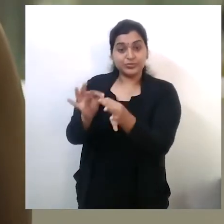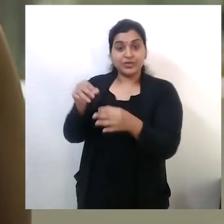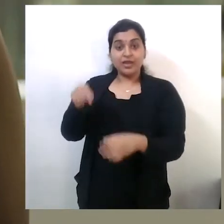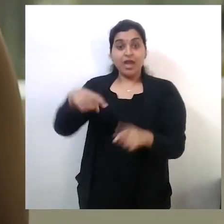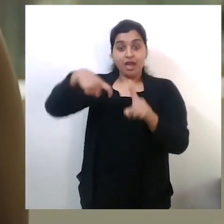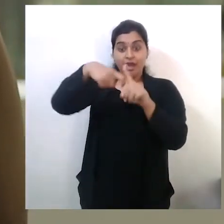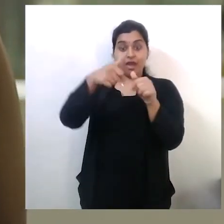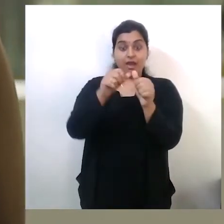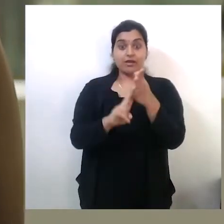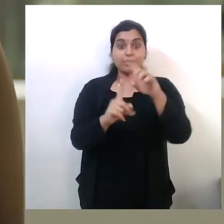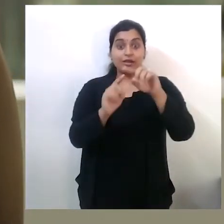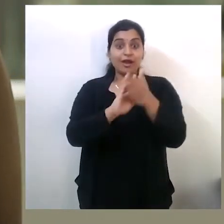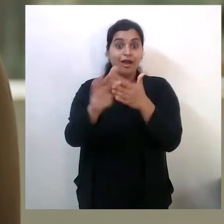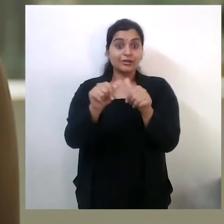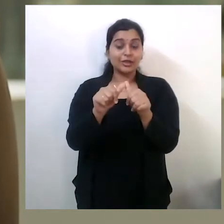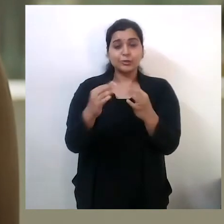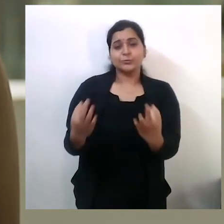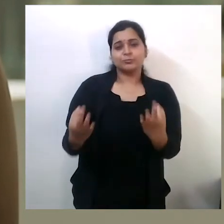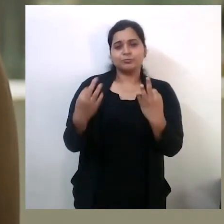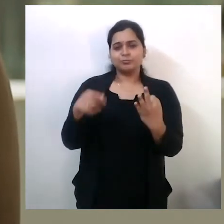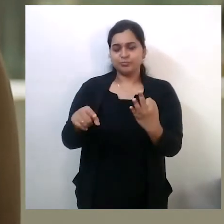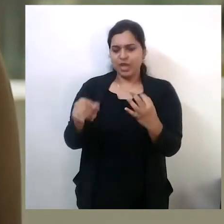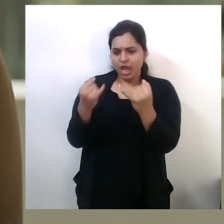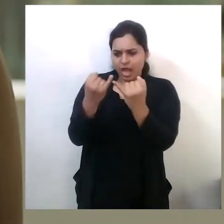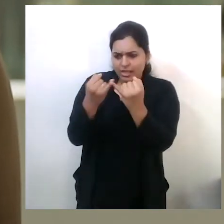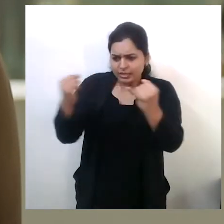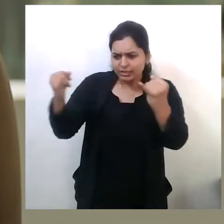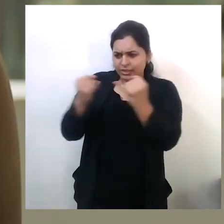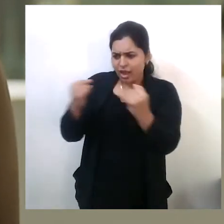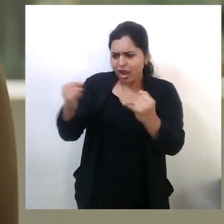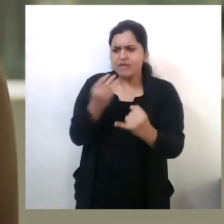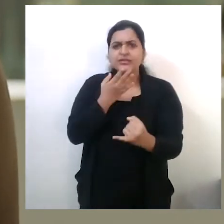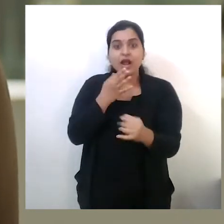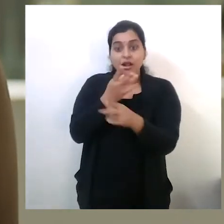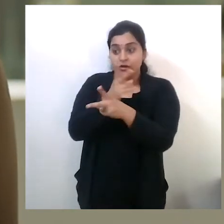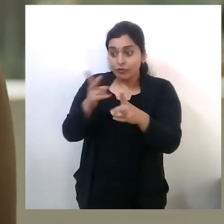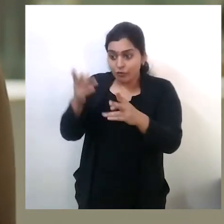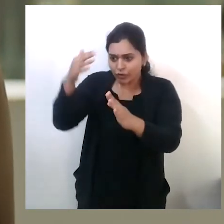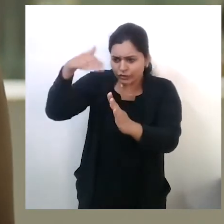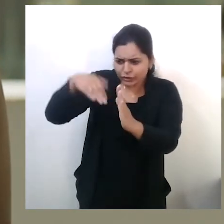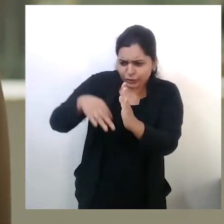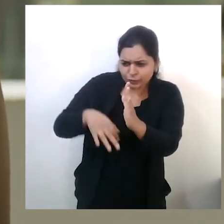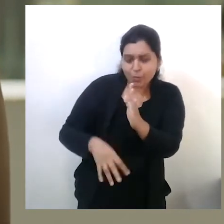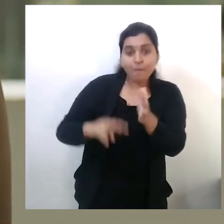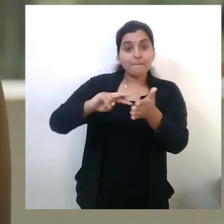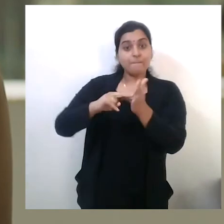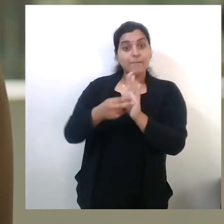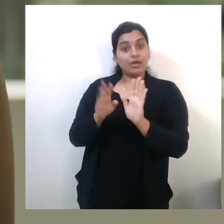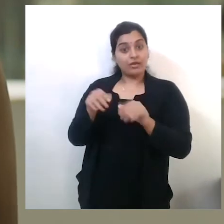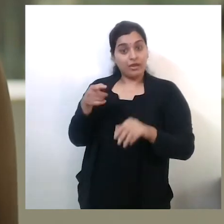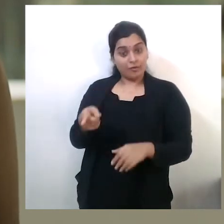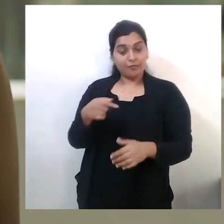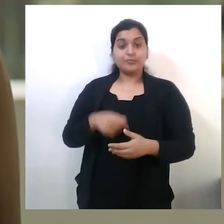is powerful. Every motif, stitch, colors of the thread, and technique has meaning. Notable art historian